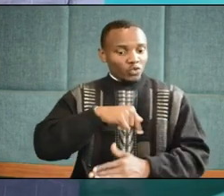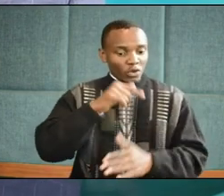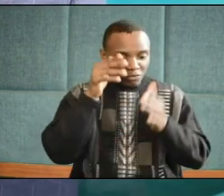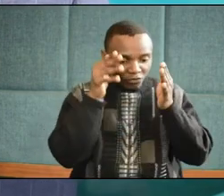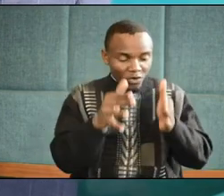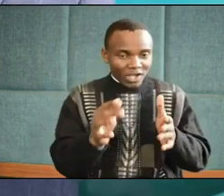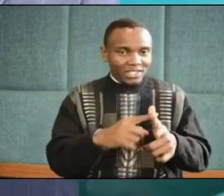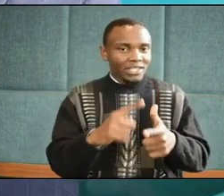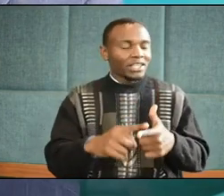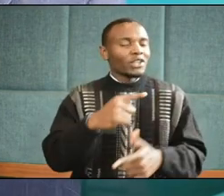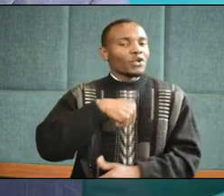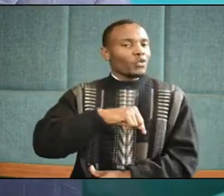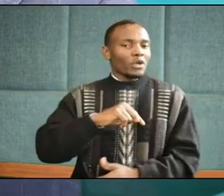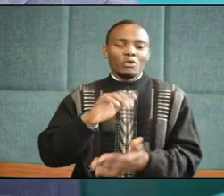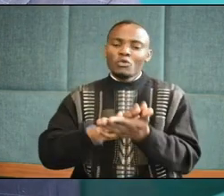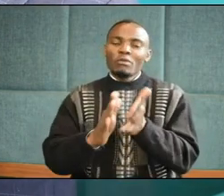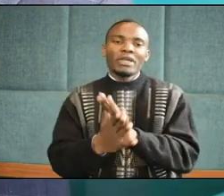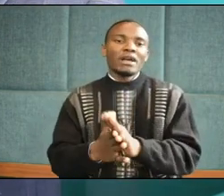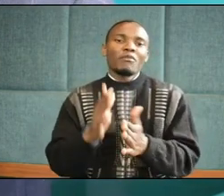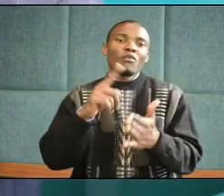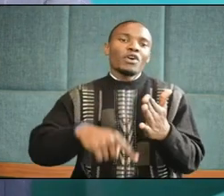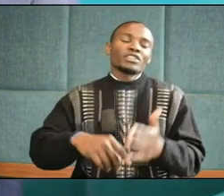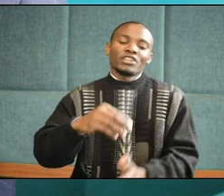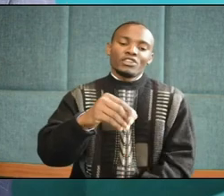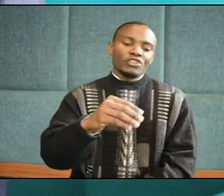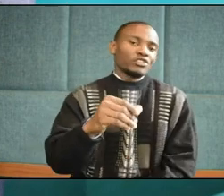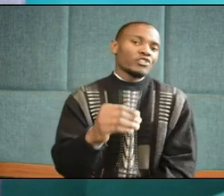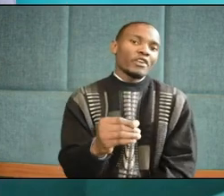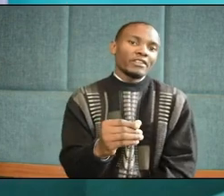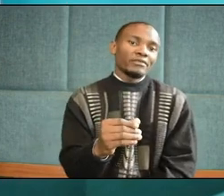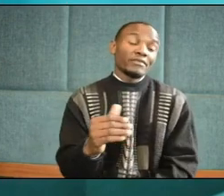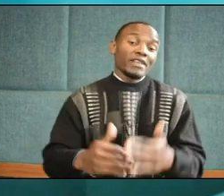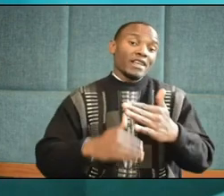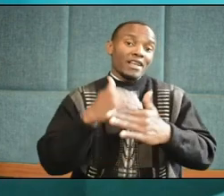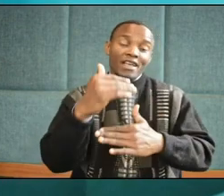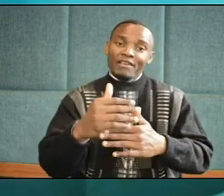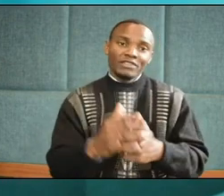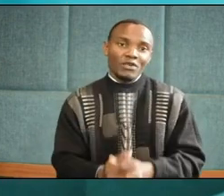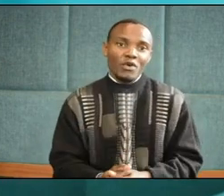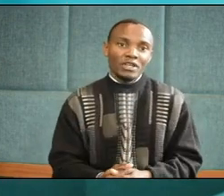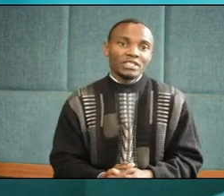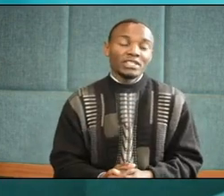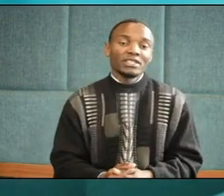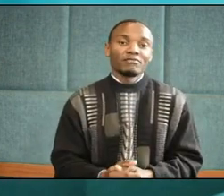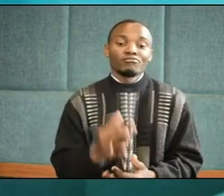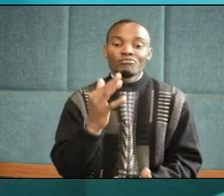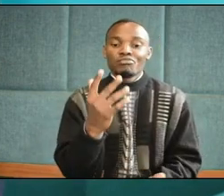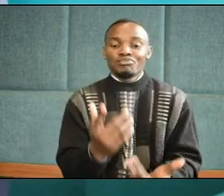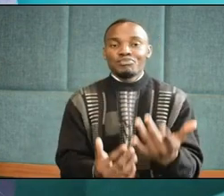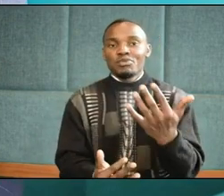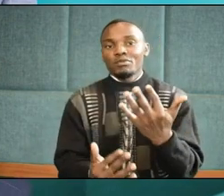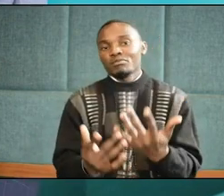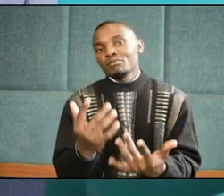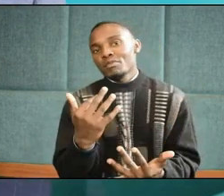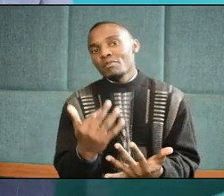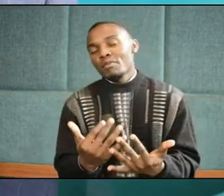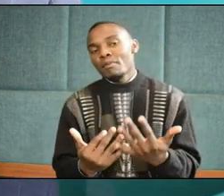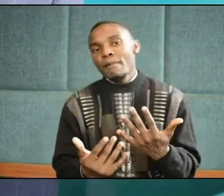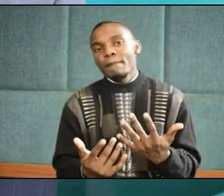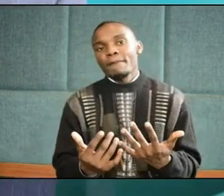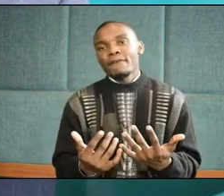we will end up becoming dust after being consumed by fire and